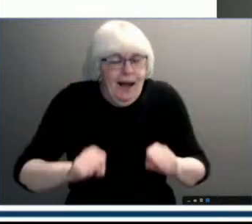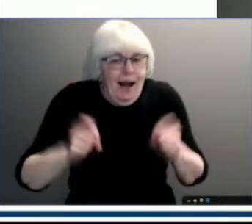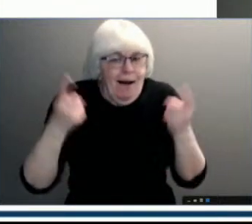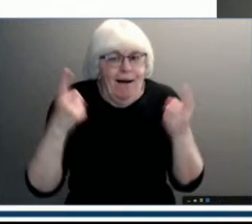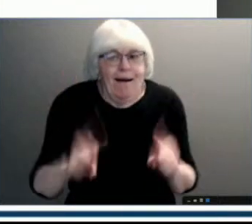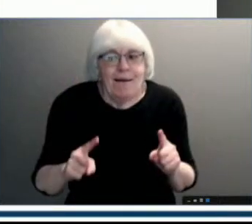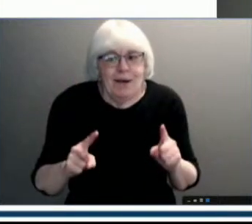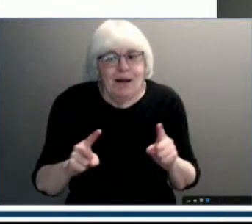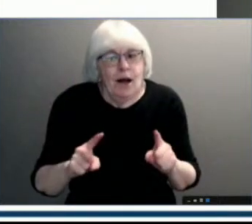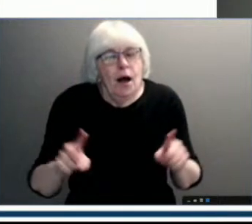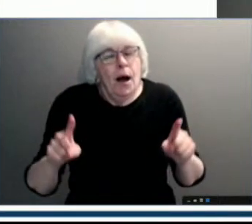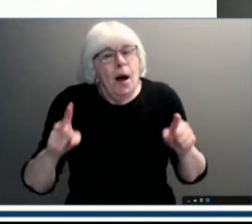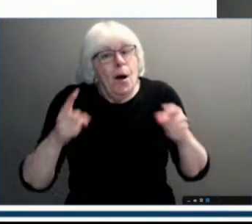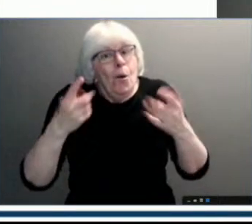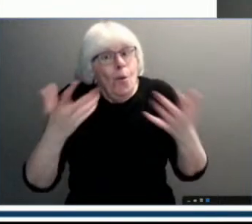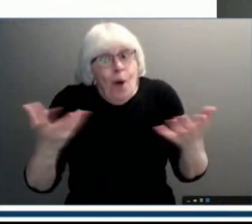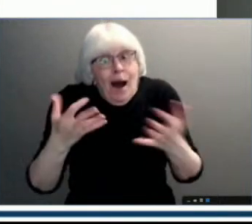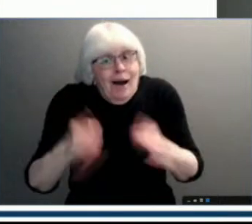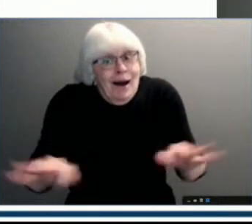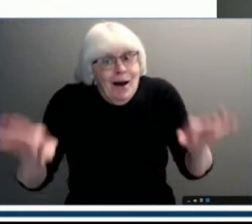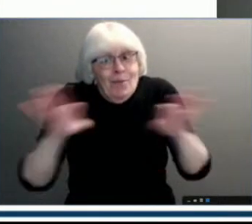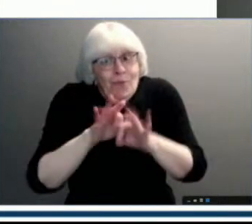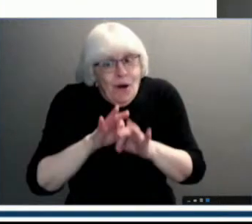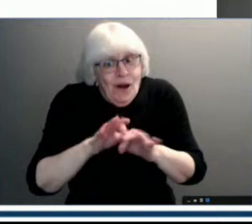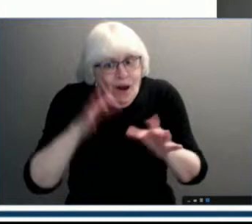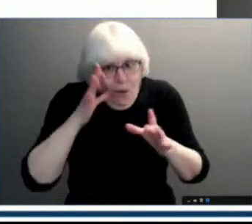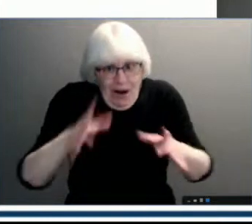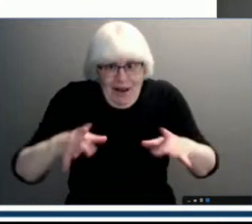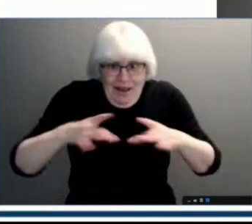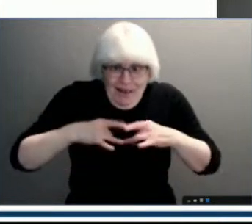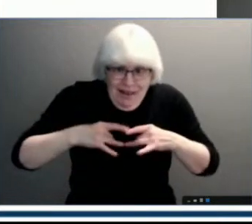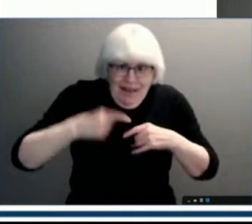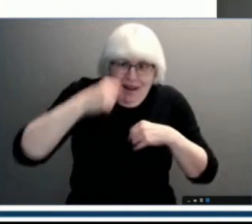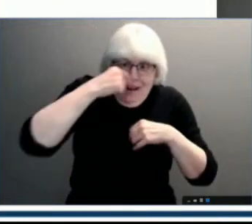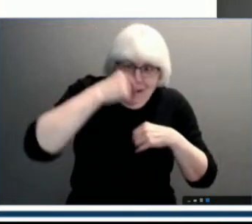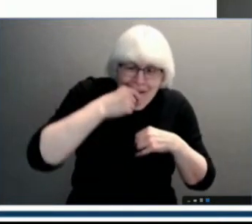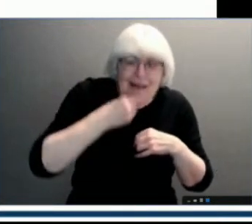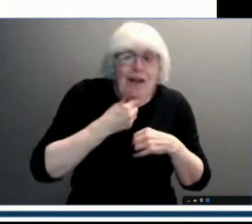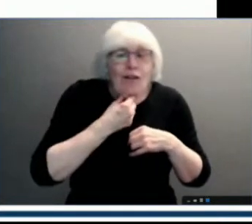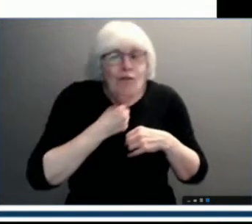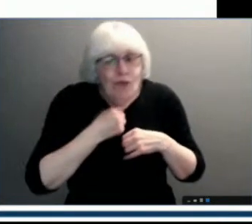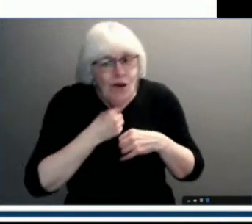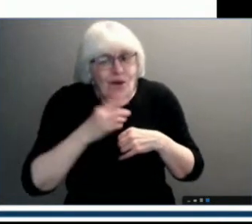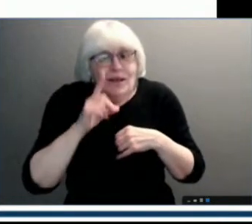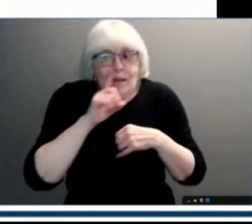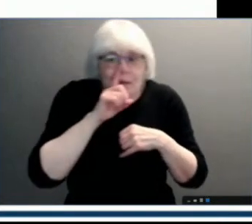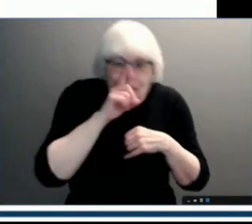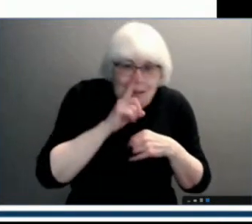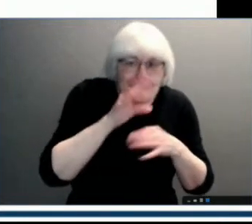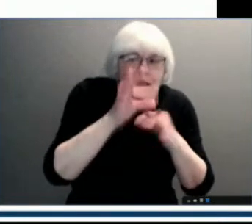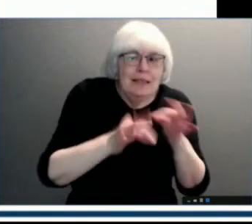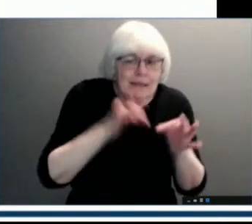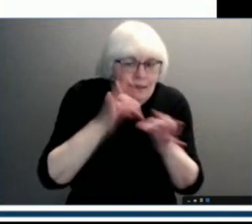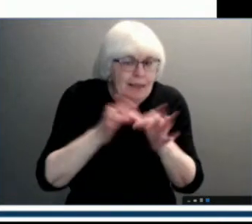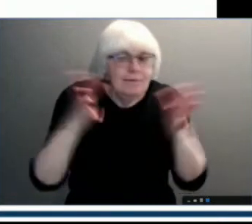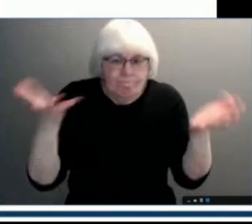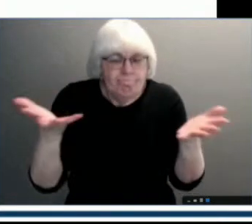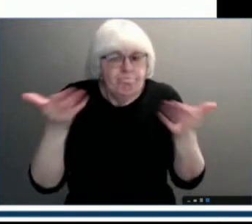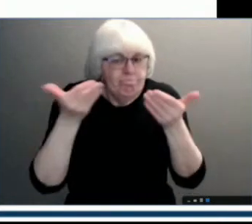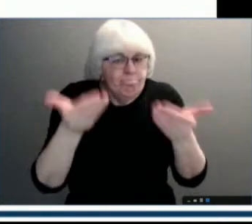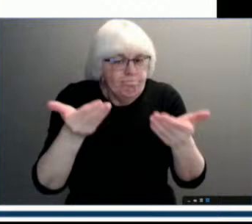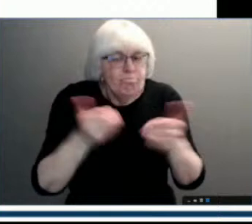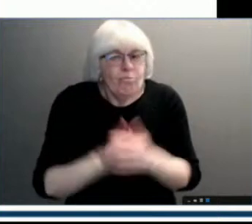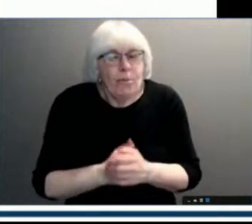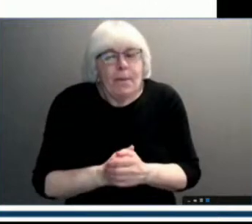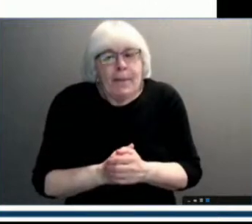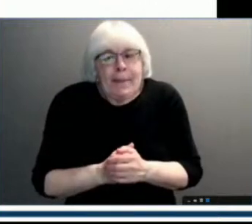who are clearly symptomatic and keeping them isolated at home and testing. Greg, do you have a follow-up question? Yes,